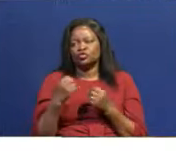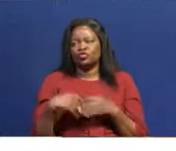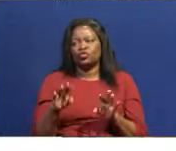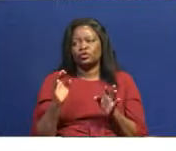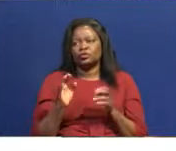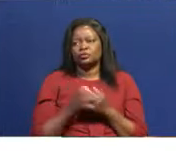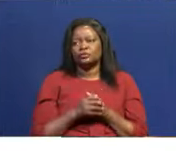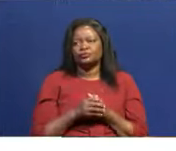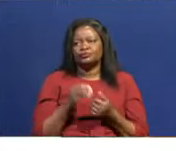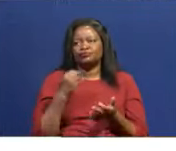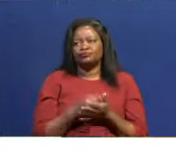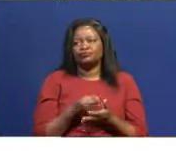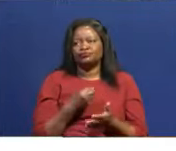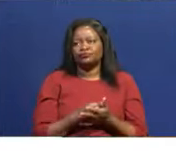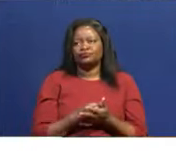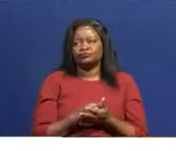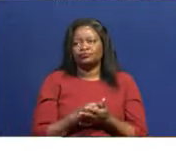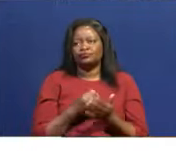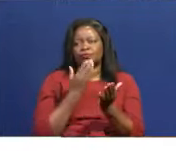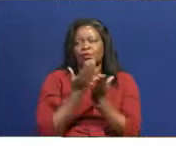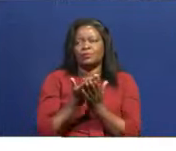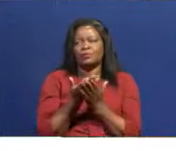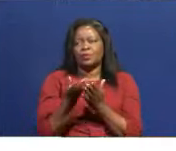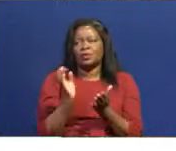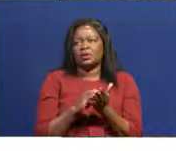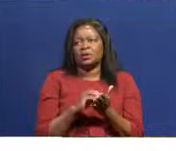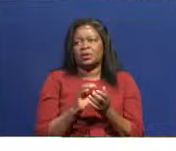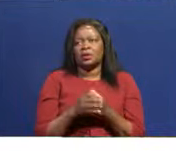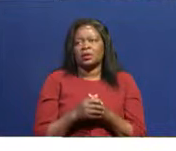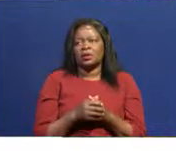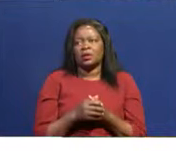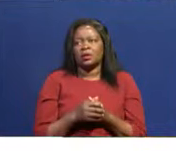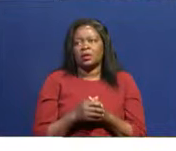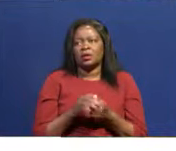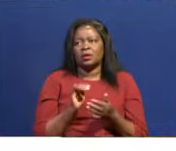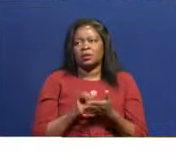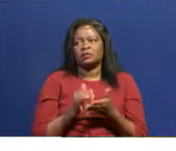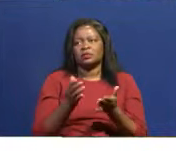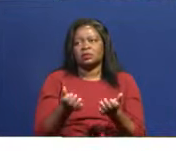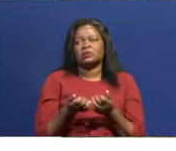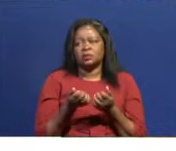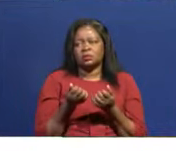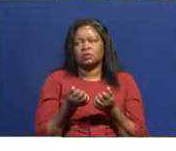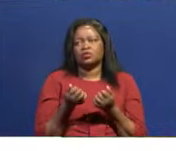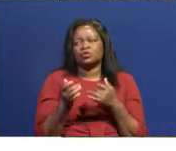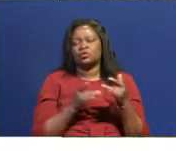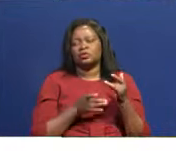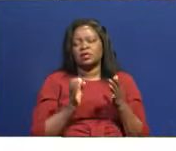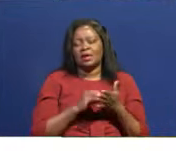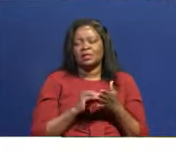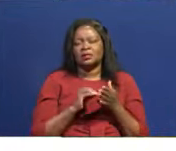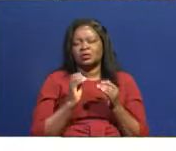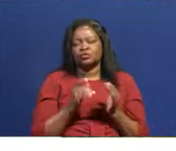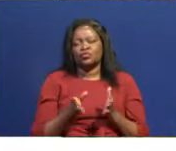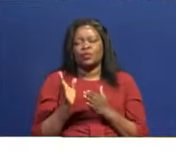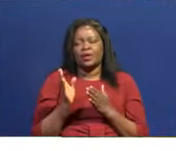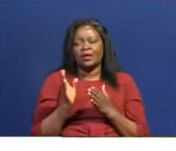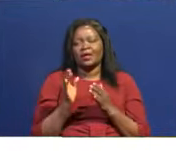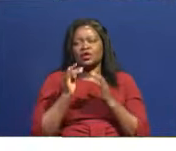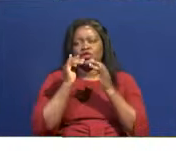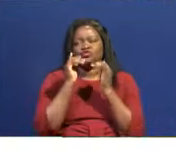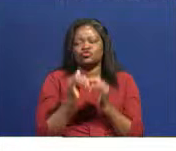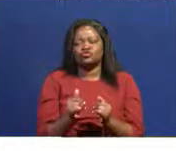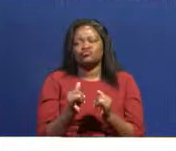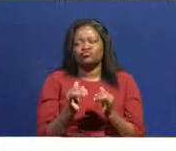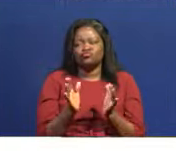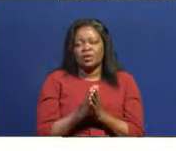lose revenue. Our proposal again to CRA is that they need to relook at that formula afresh. We